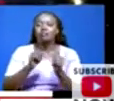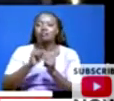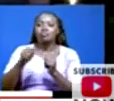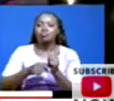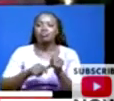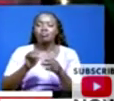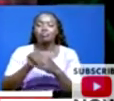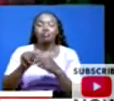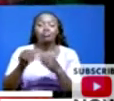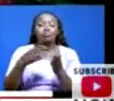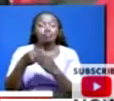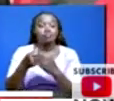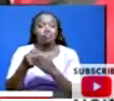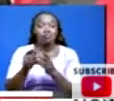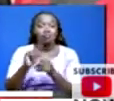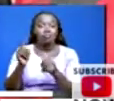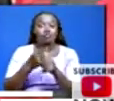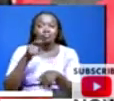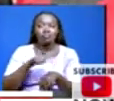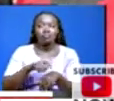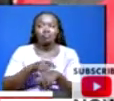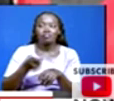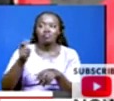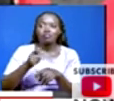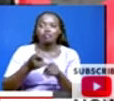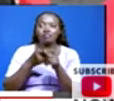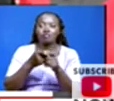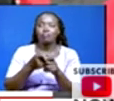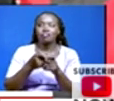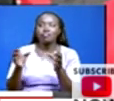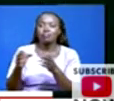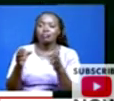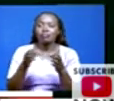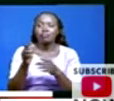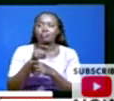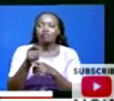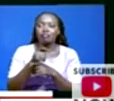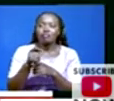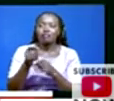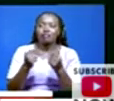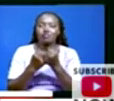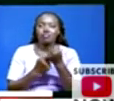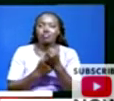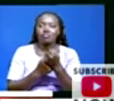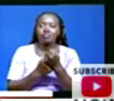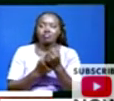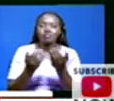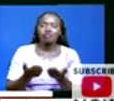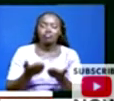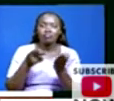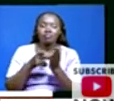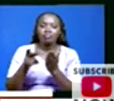$10,000 cash award, and for the first time, additional grants, organizational training, and support from the Elevate Prize